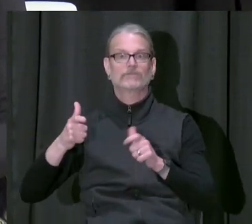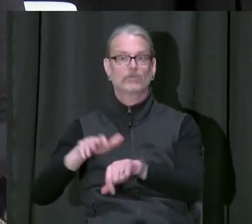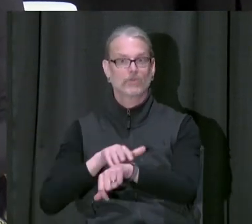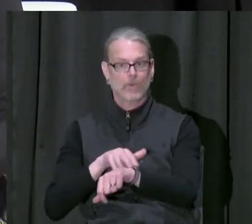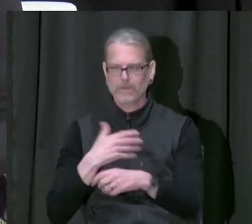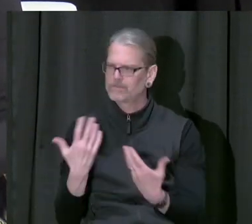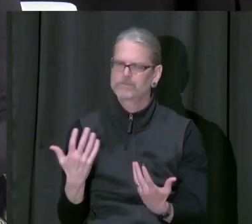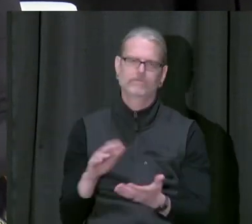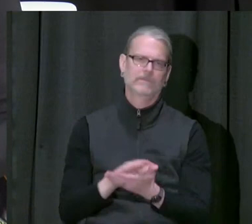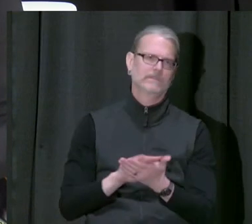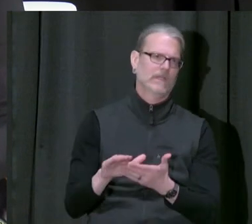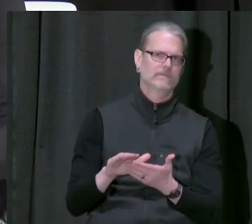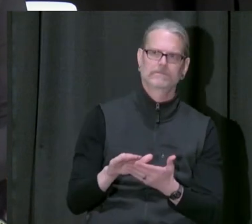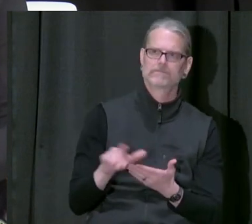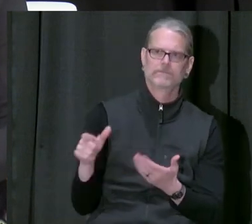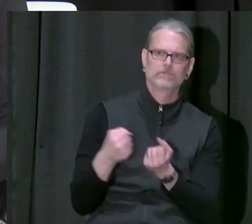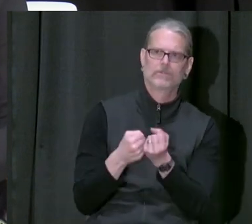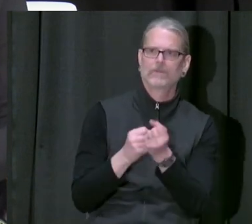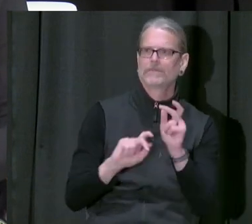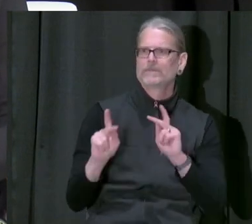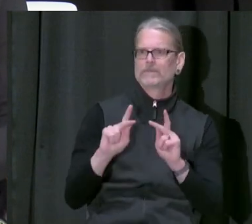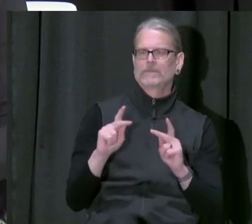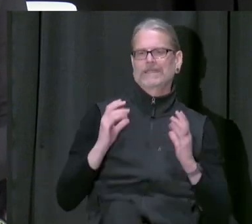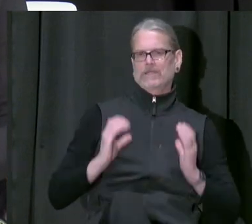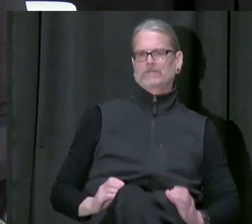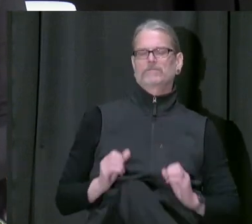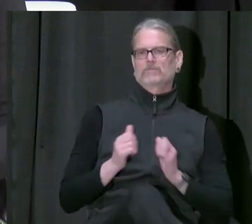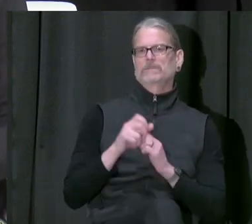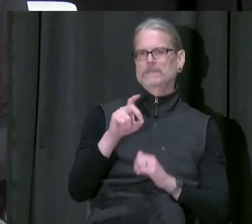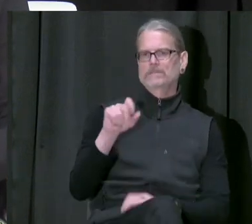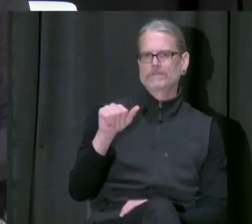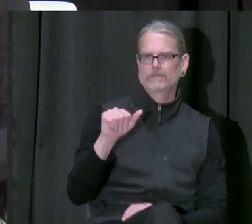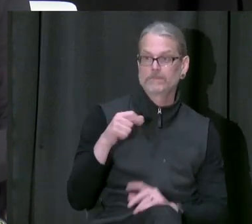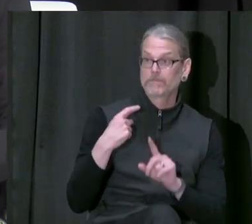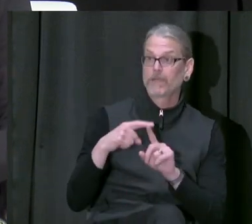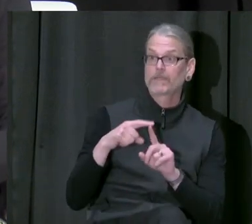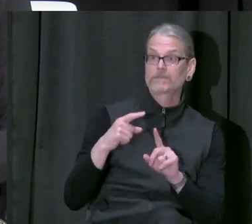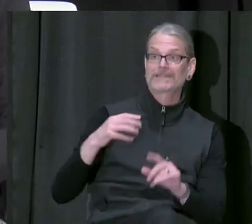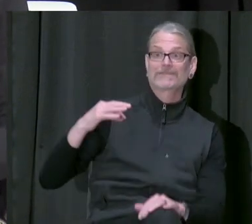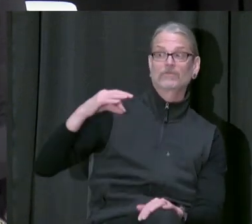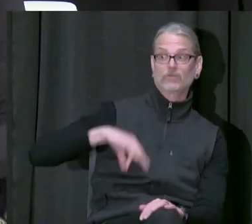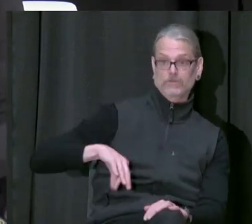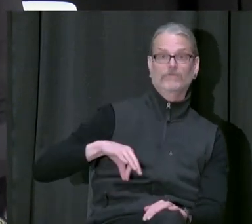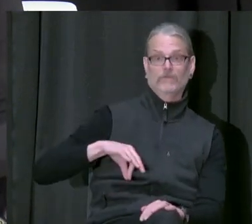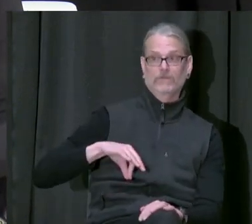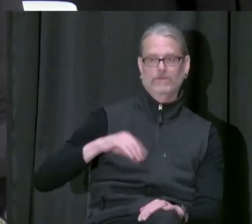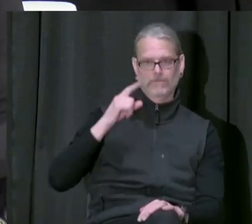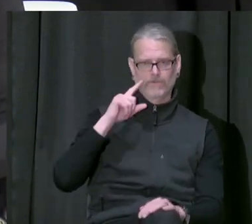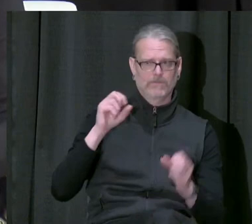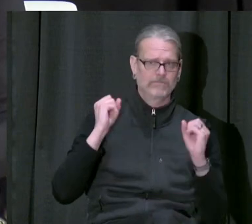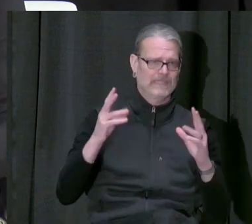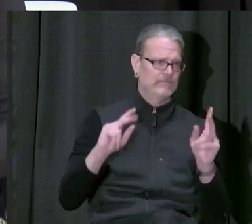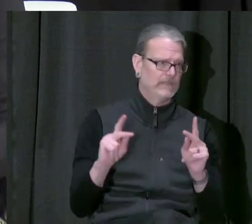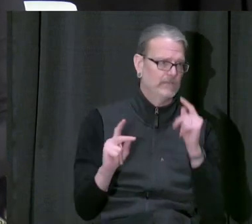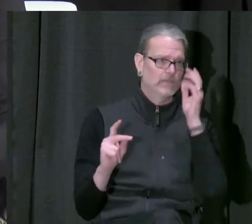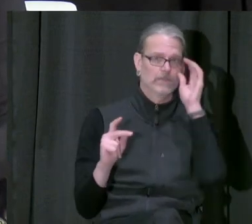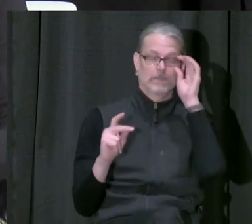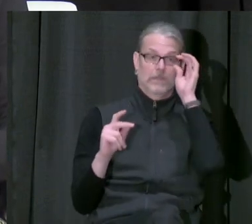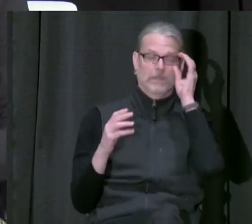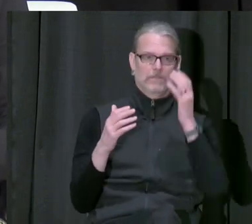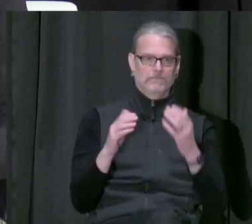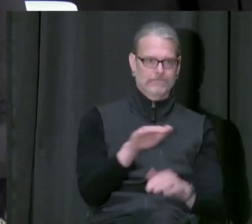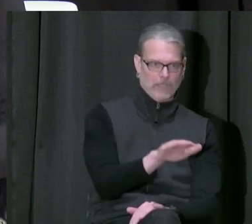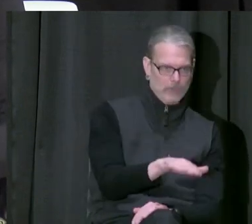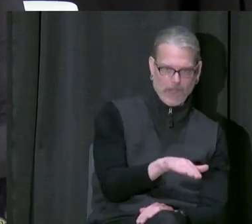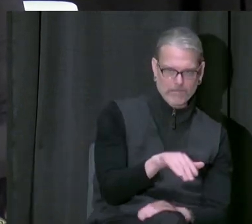designed to support customers with disabilities, is also really useful by a variety of people, whether it's, you know, a child who